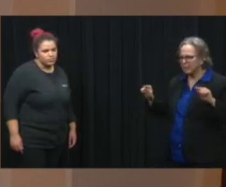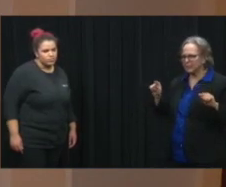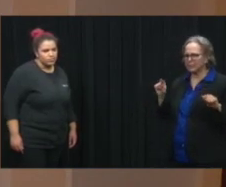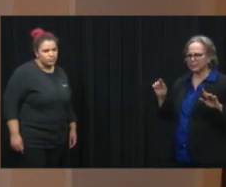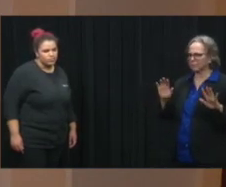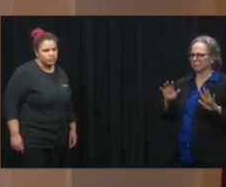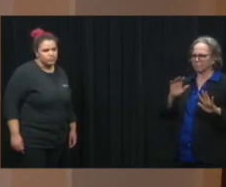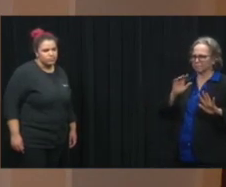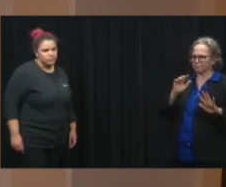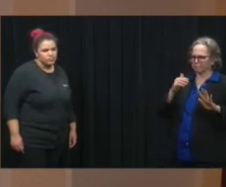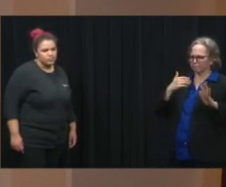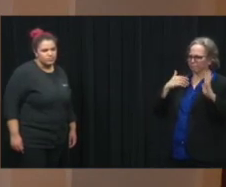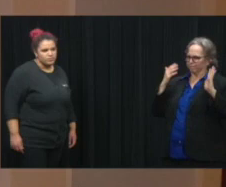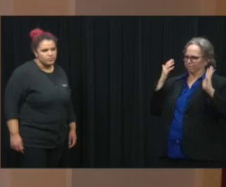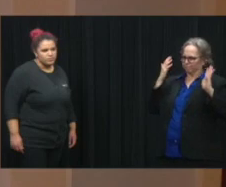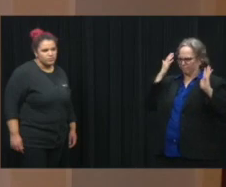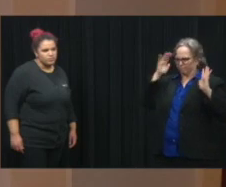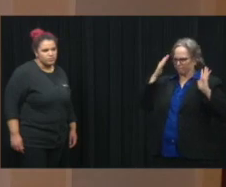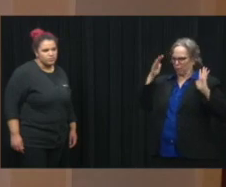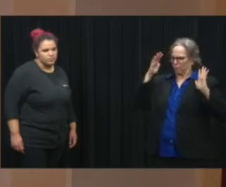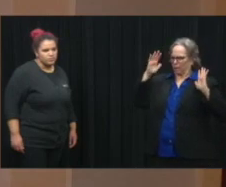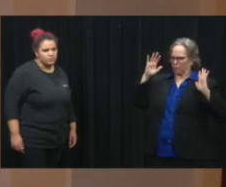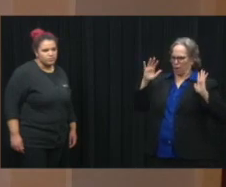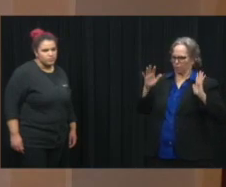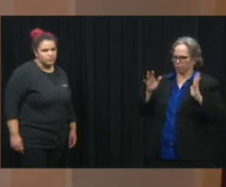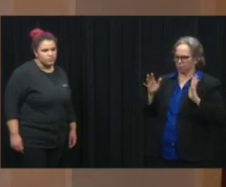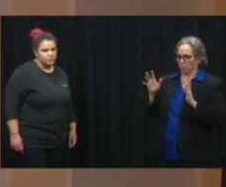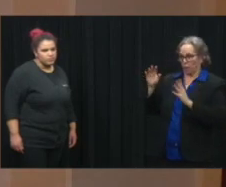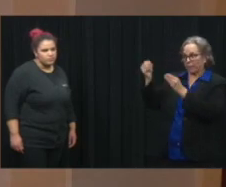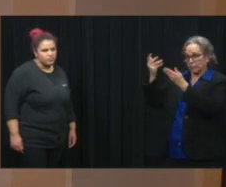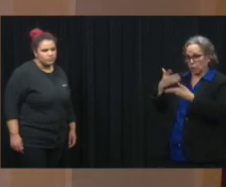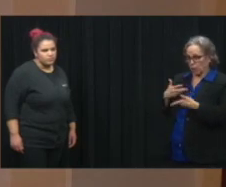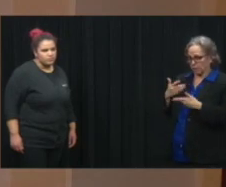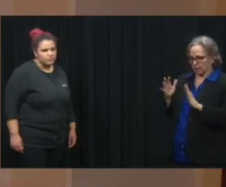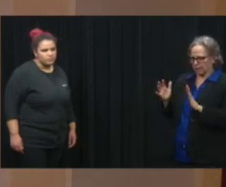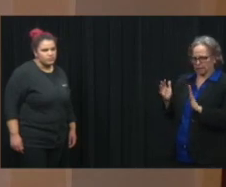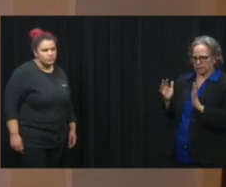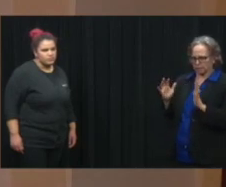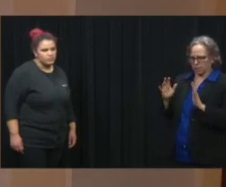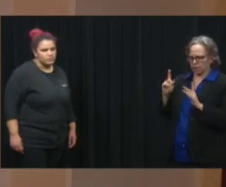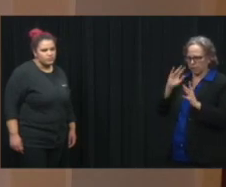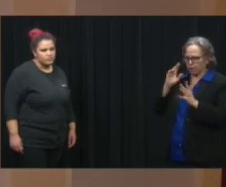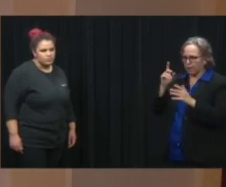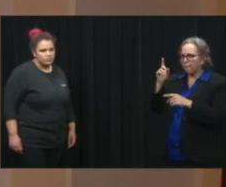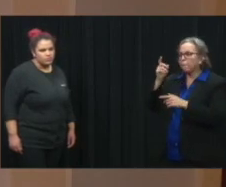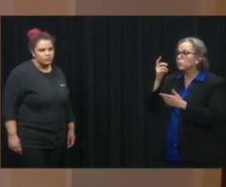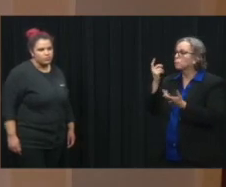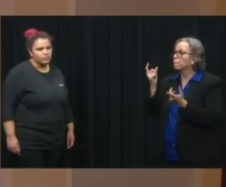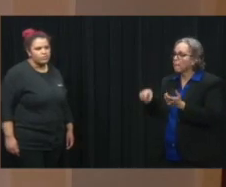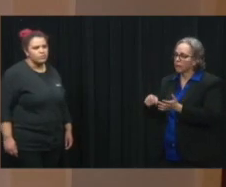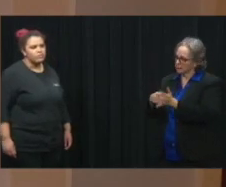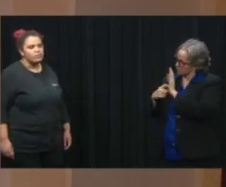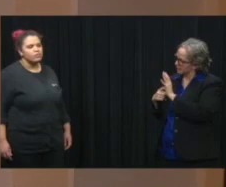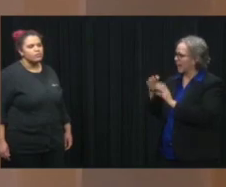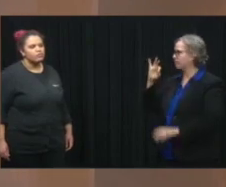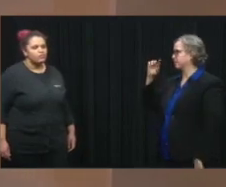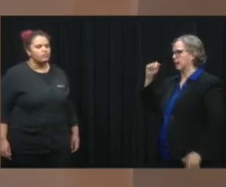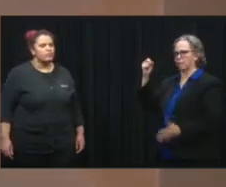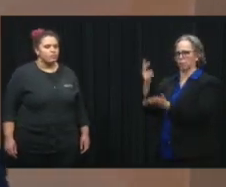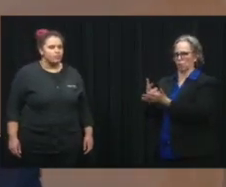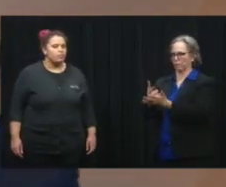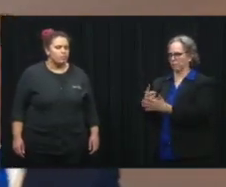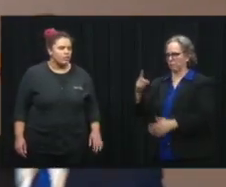that's what I know so far, but none of that can happen until the FDA approves their use. Thank you. Let me just